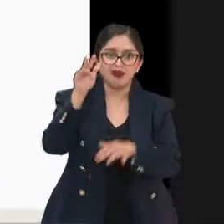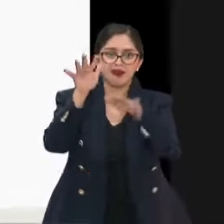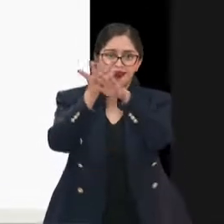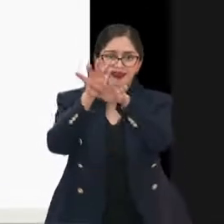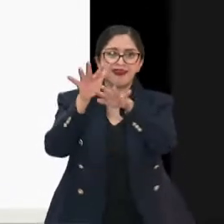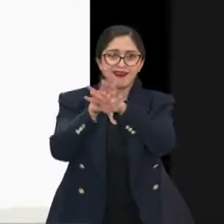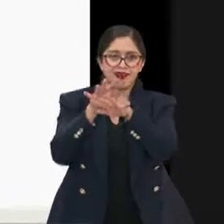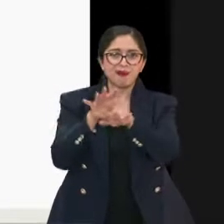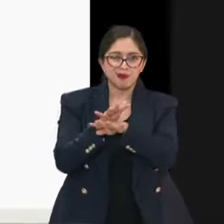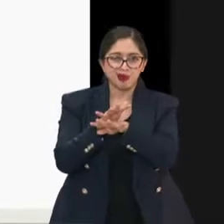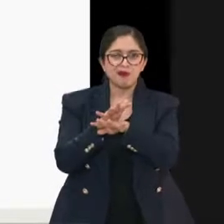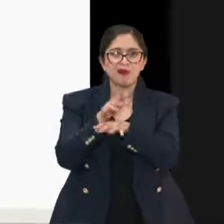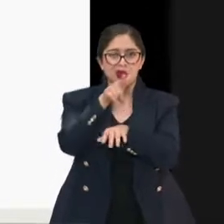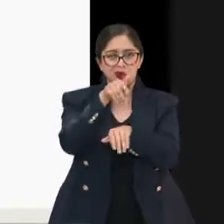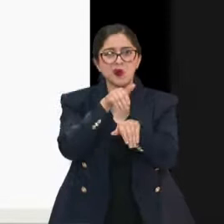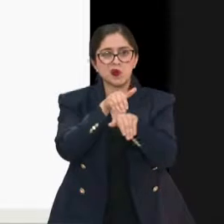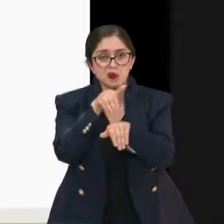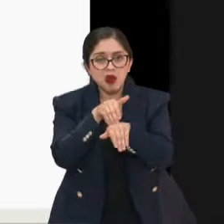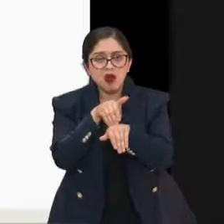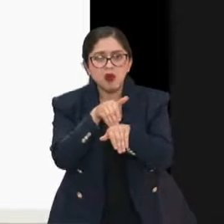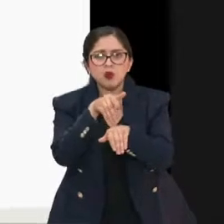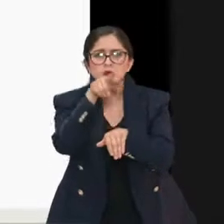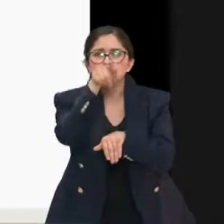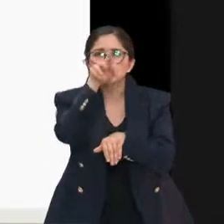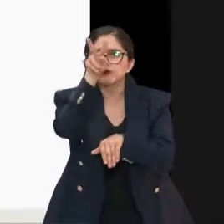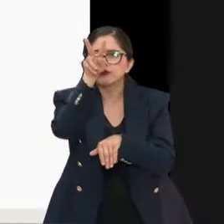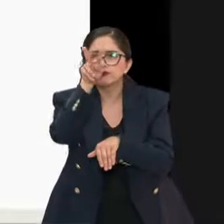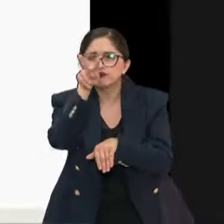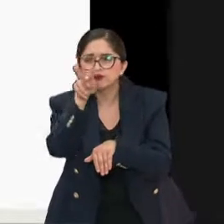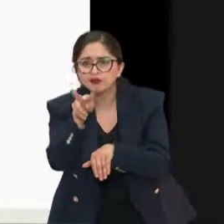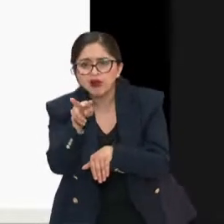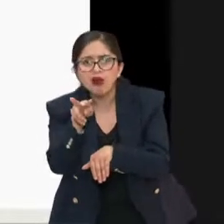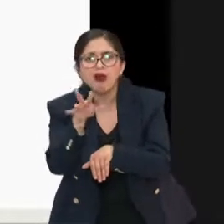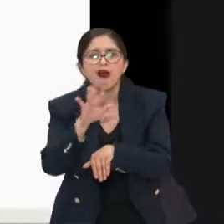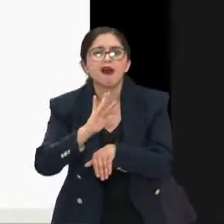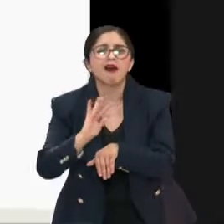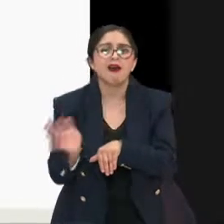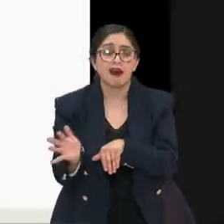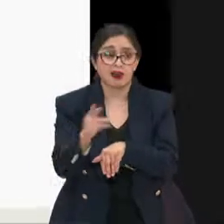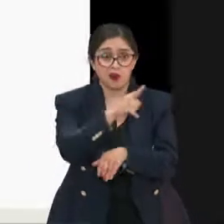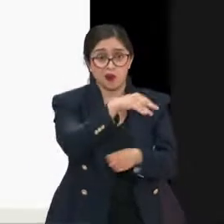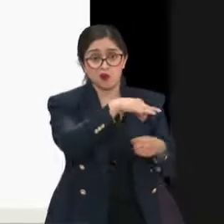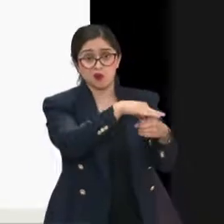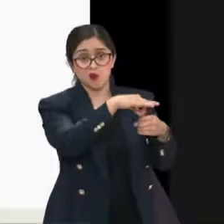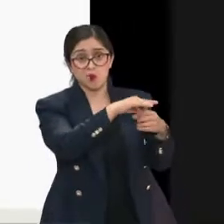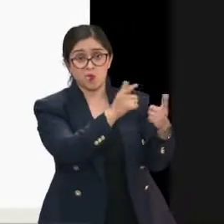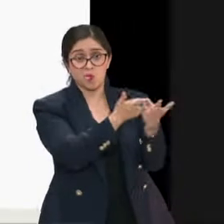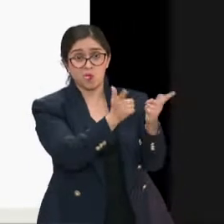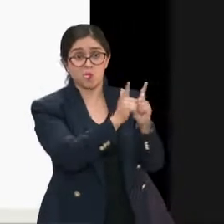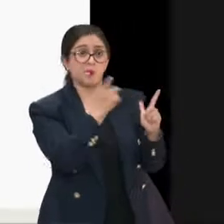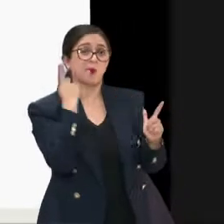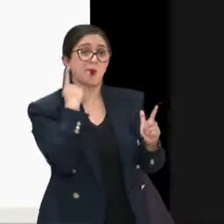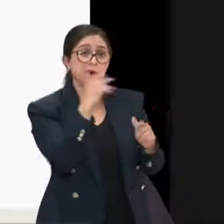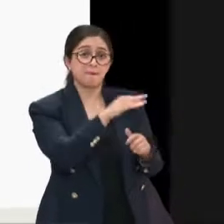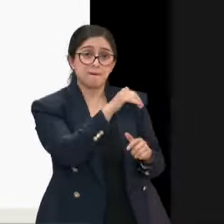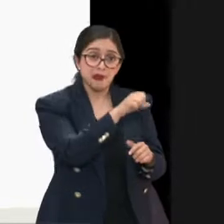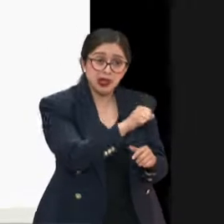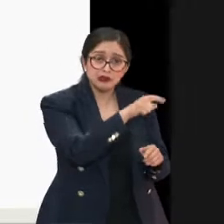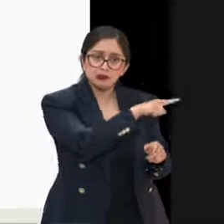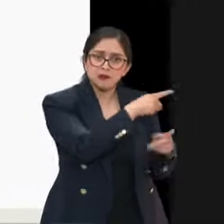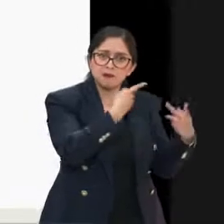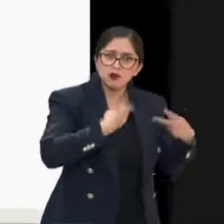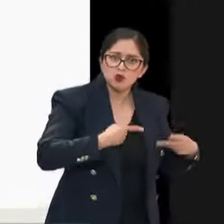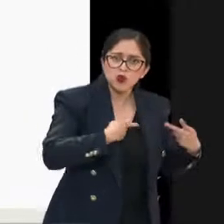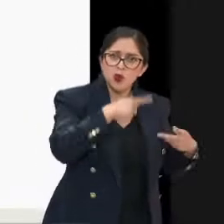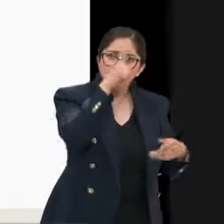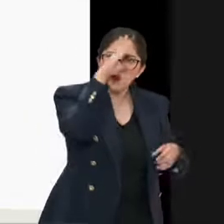So look at each one of these figures and you will realize that I'm not speaking about the vote for Más has